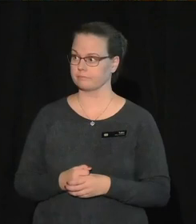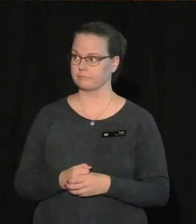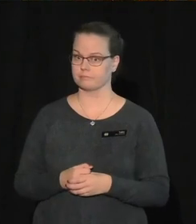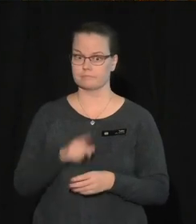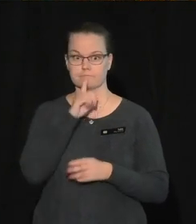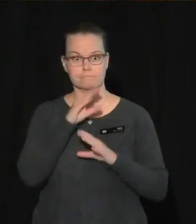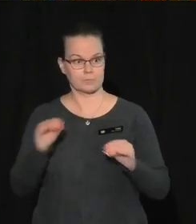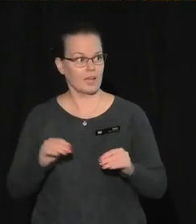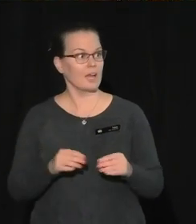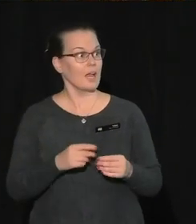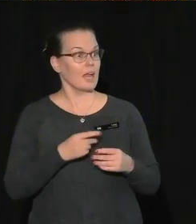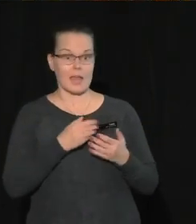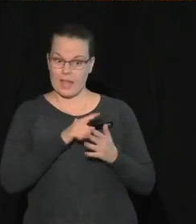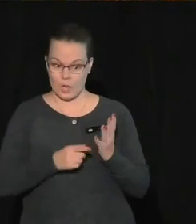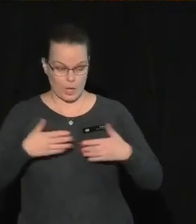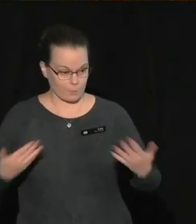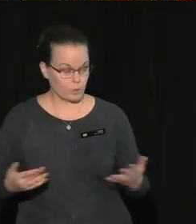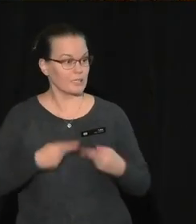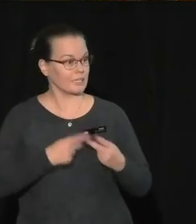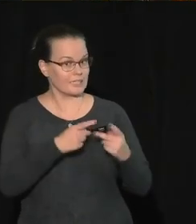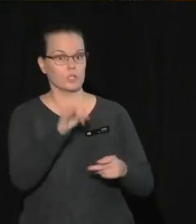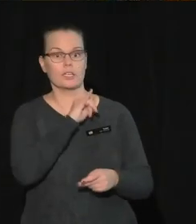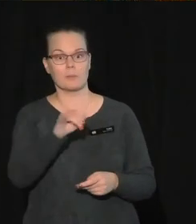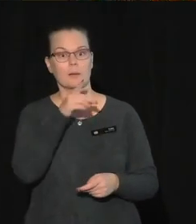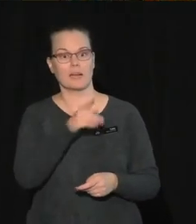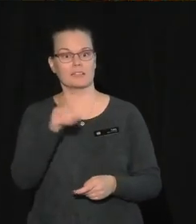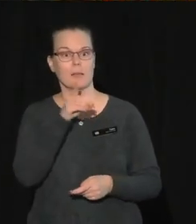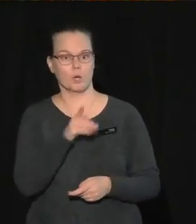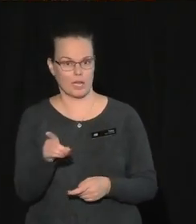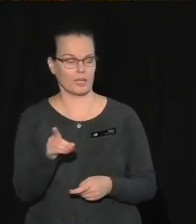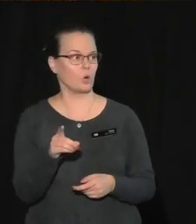Not this time, so thank you very much, Inmaculada Placencia Porrero.